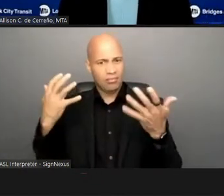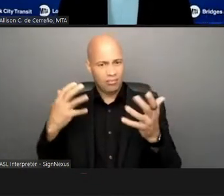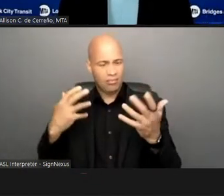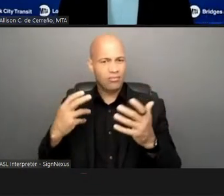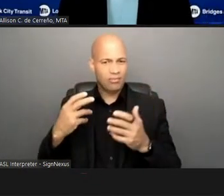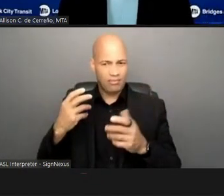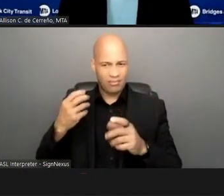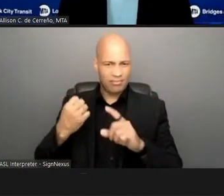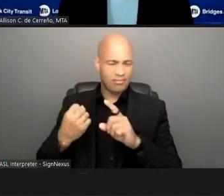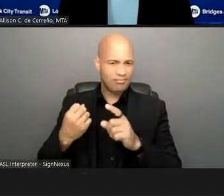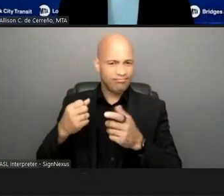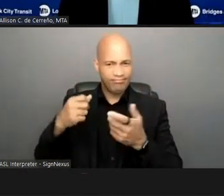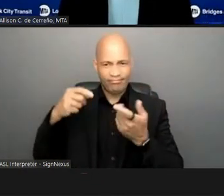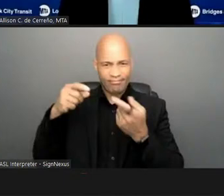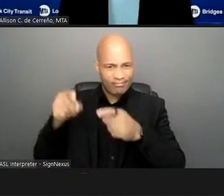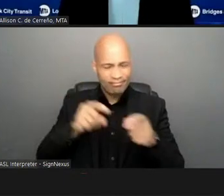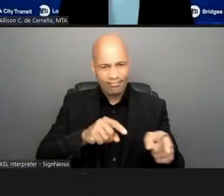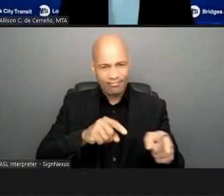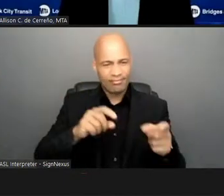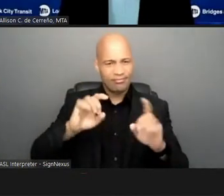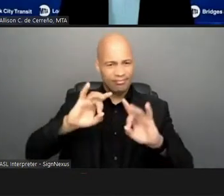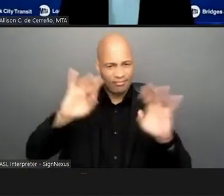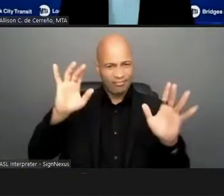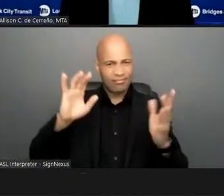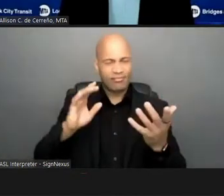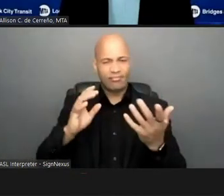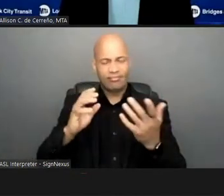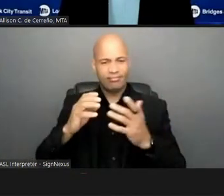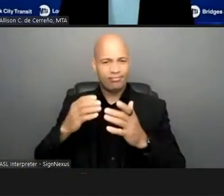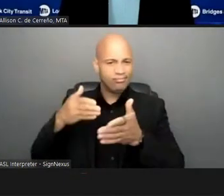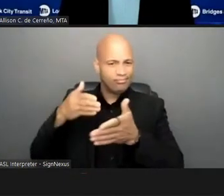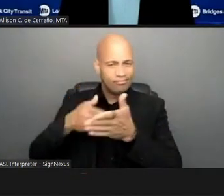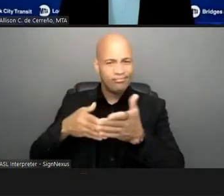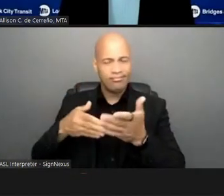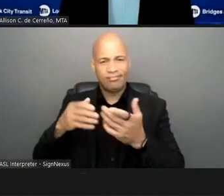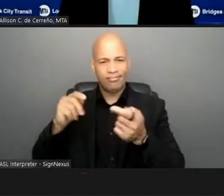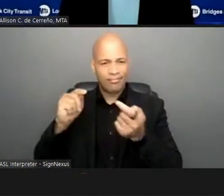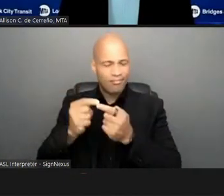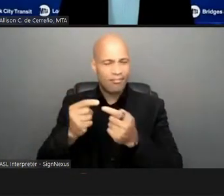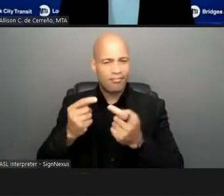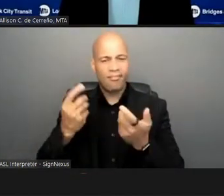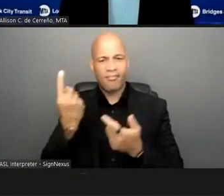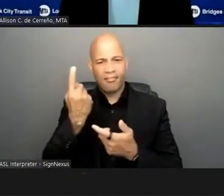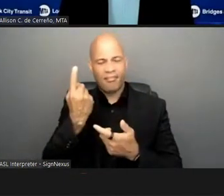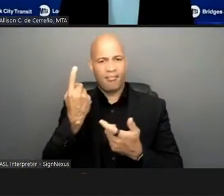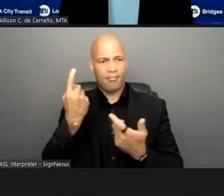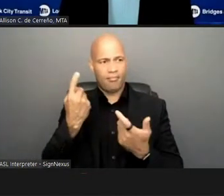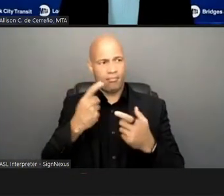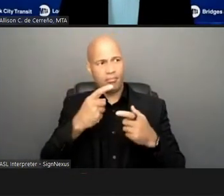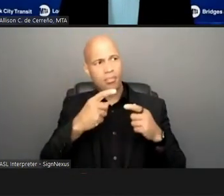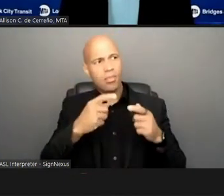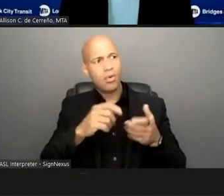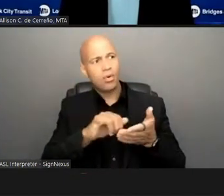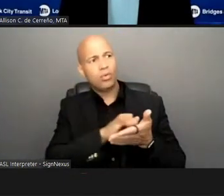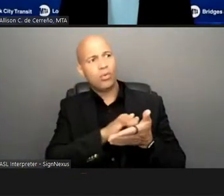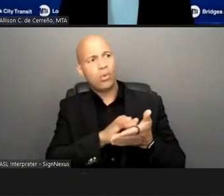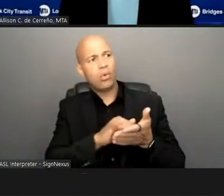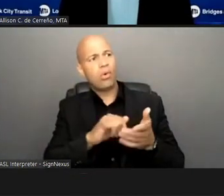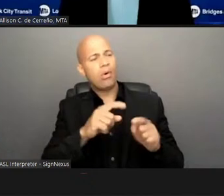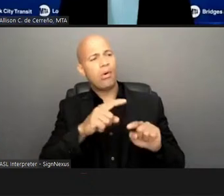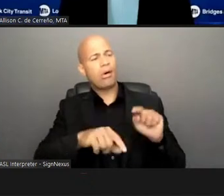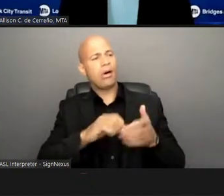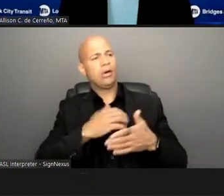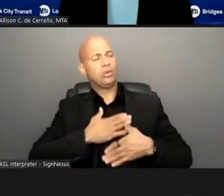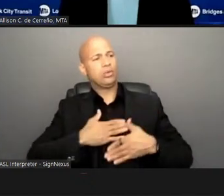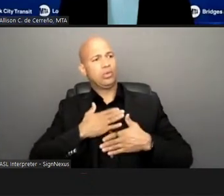as well as those who know people are casted on the Subways telling them you're priced out of working or enjoying Manhattan is discrimination they are already